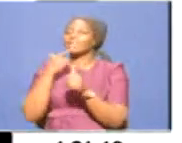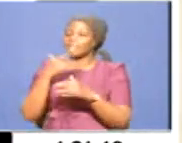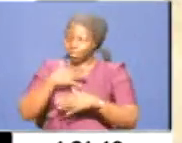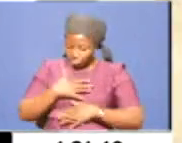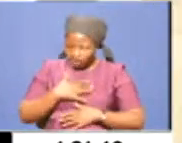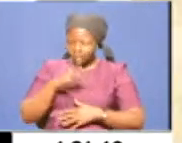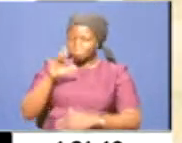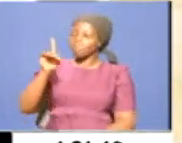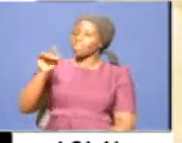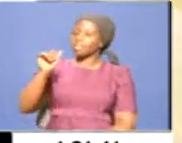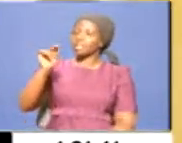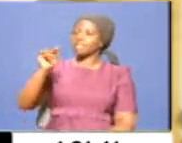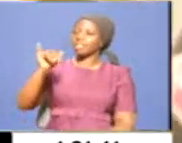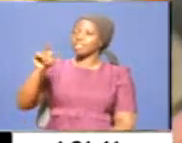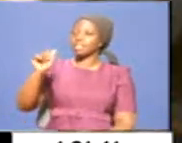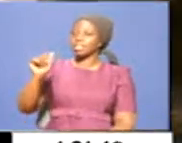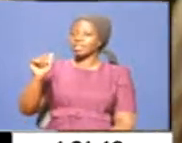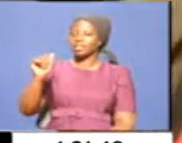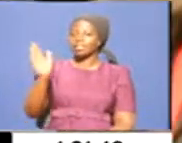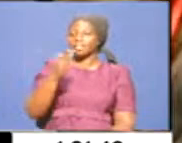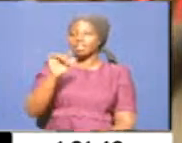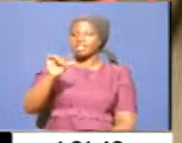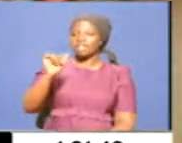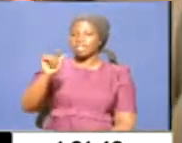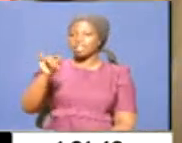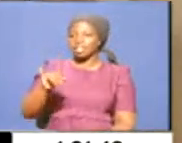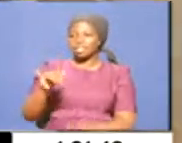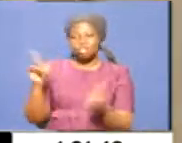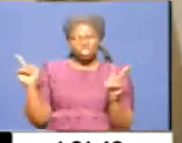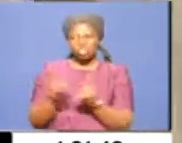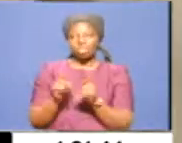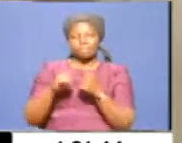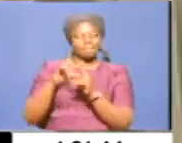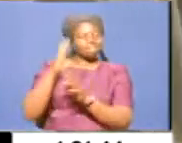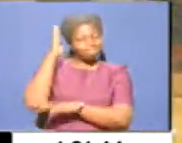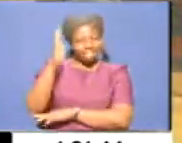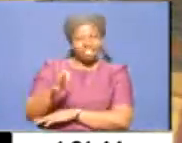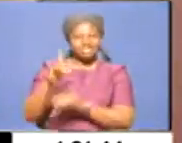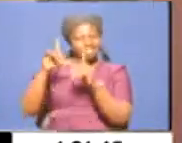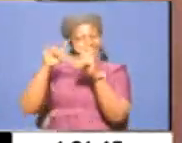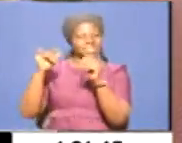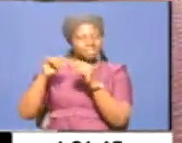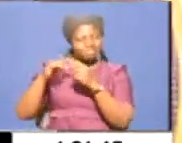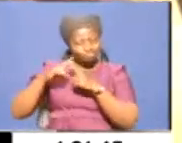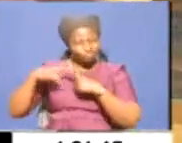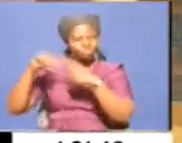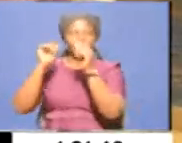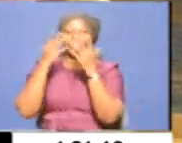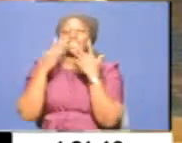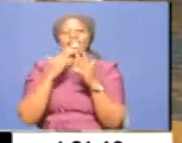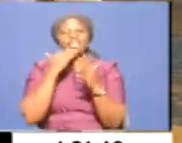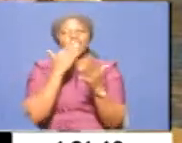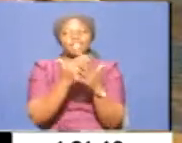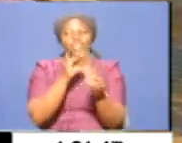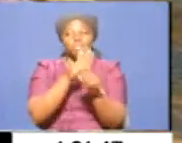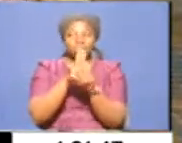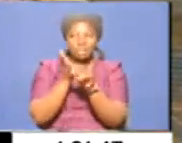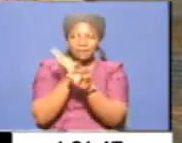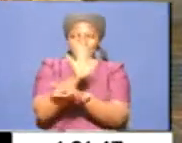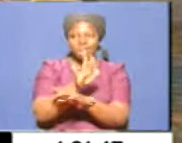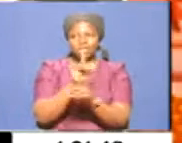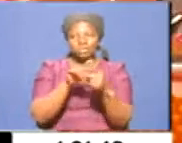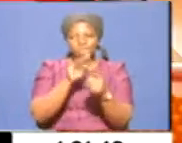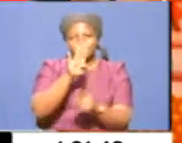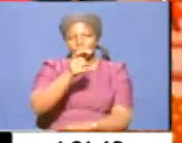Gati. Thank you. Brief but straight to the point. The message has been passed. Thank you so much, Betty Kiptum. Back to you in studio.